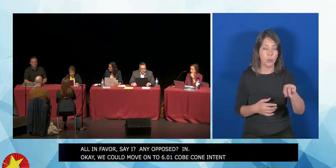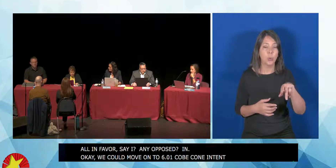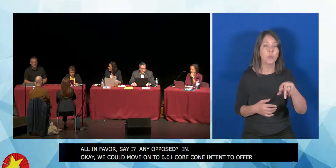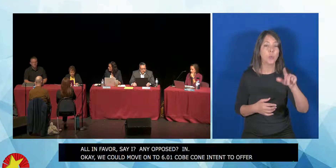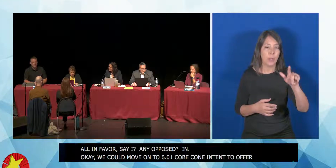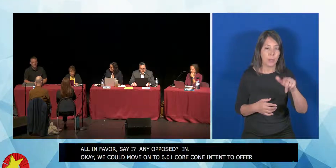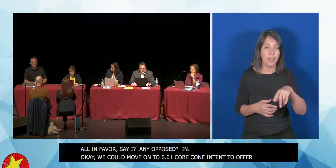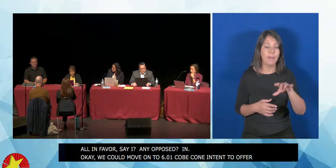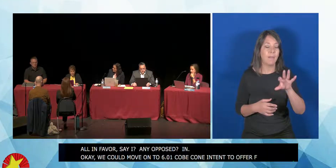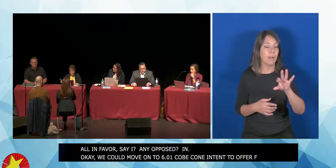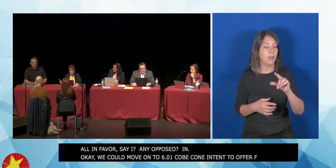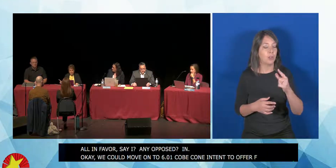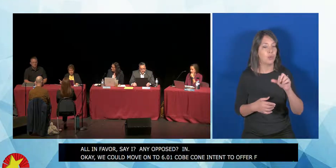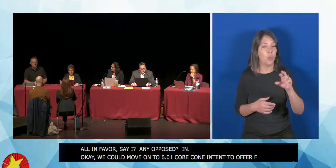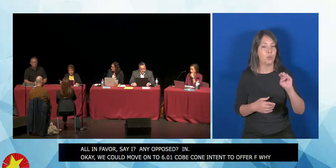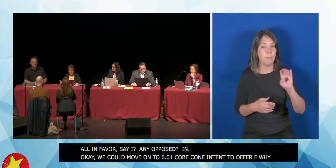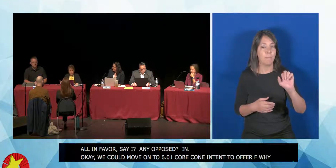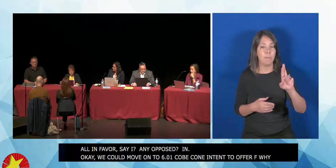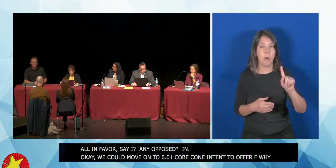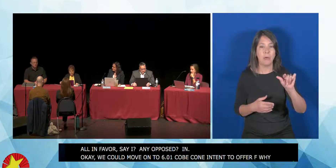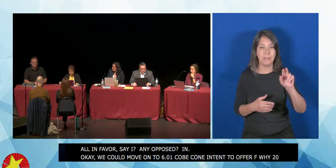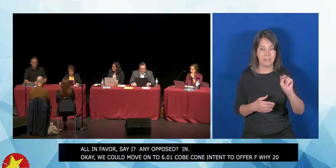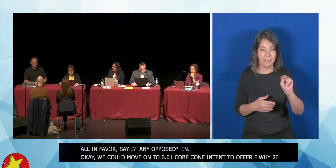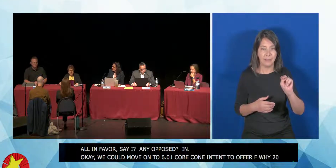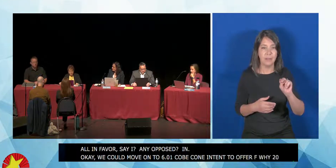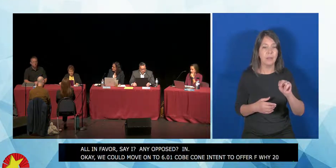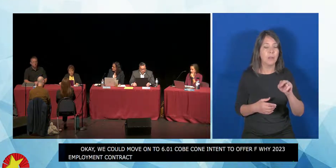and Instructional Services, pursuant to ARS